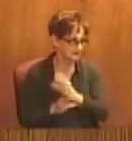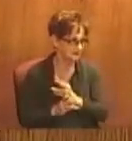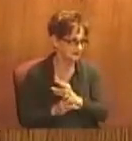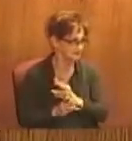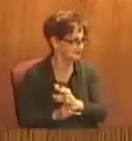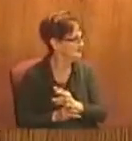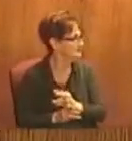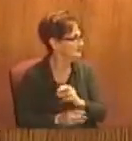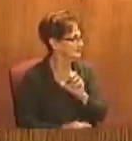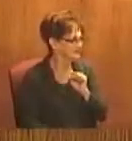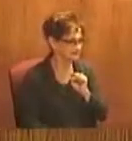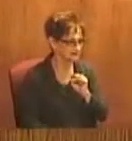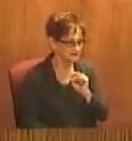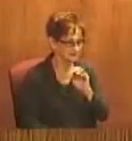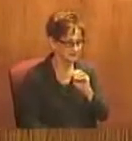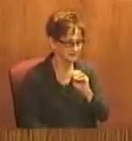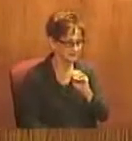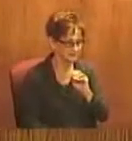So